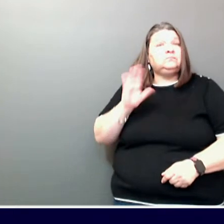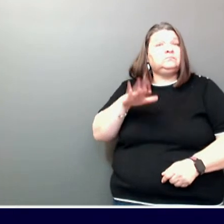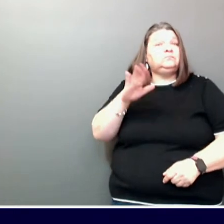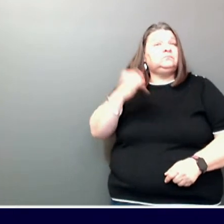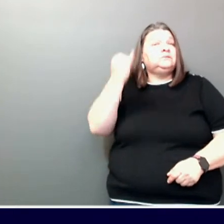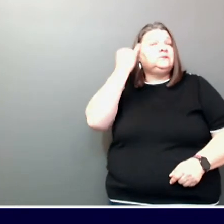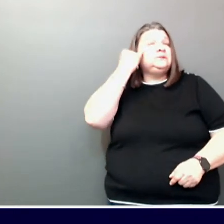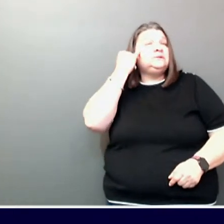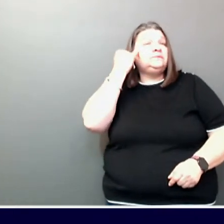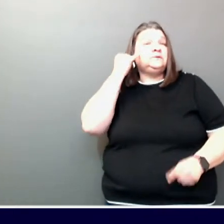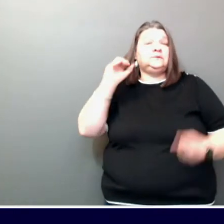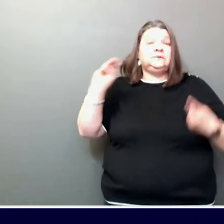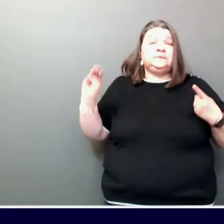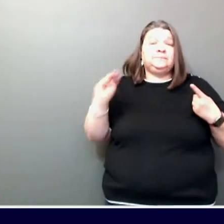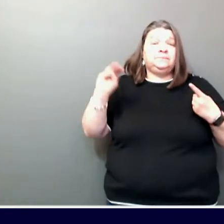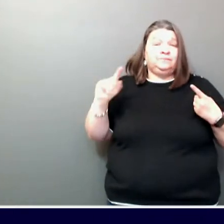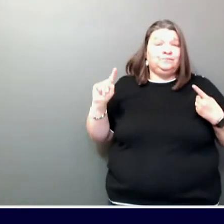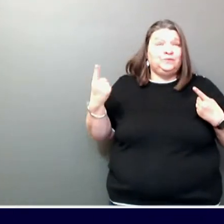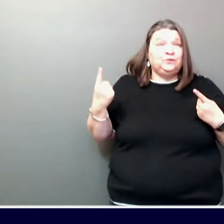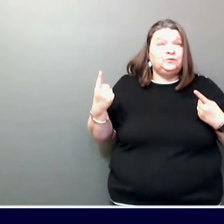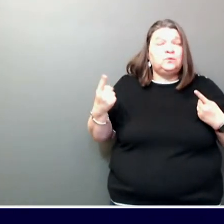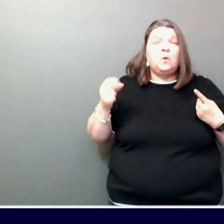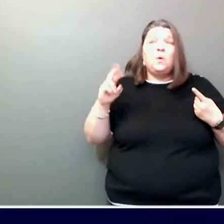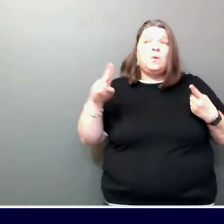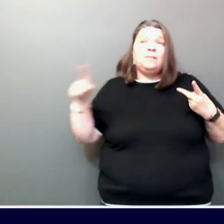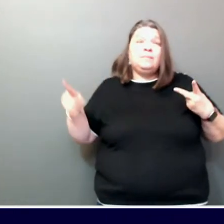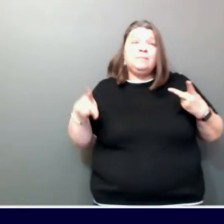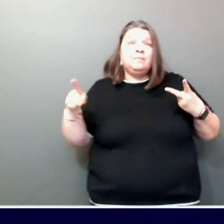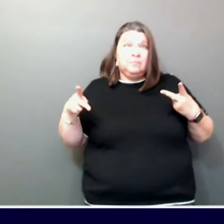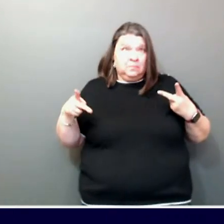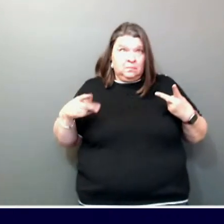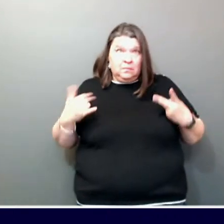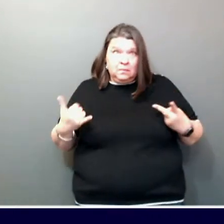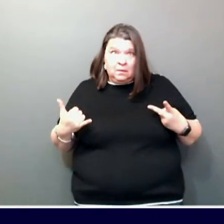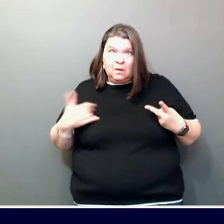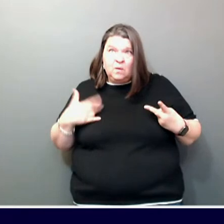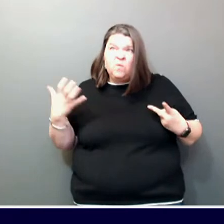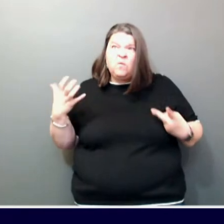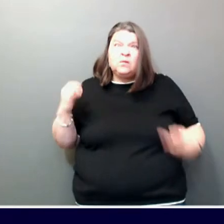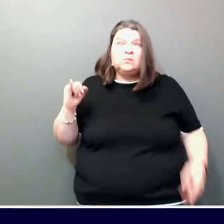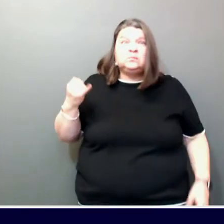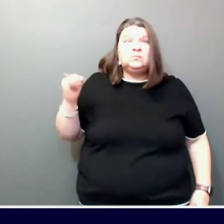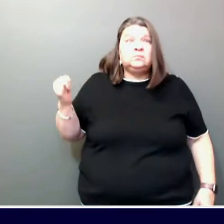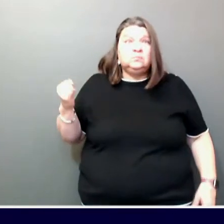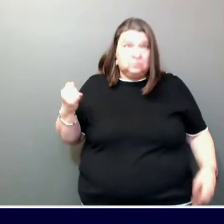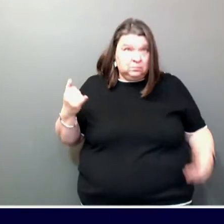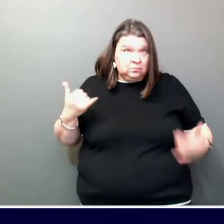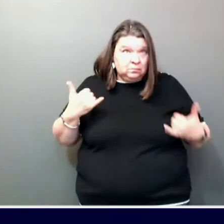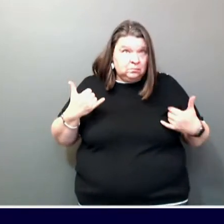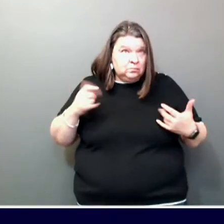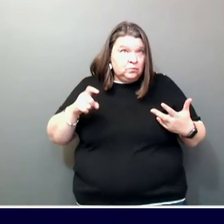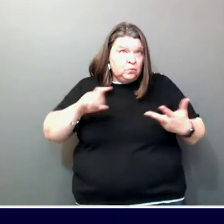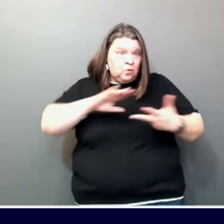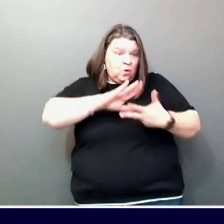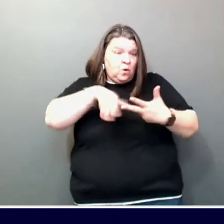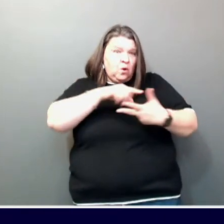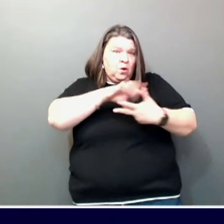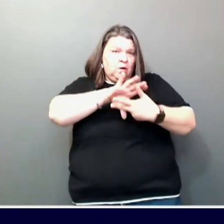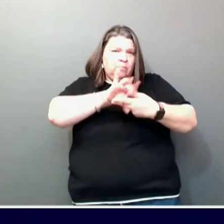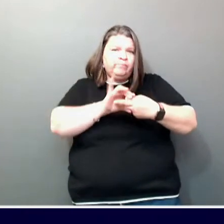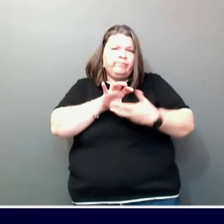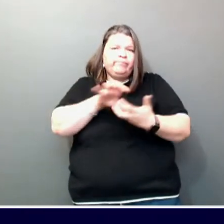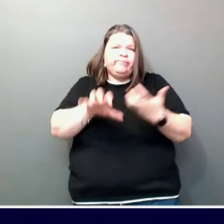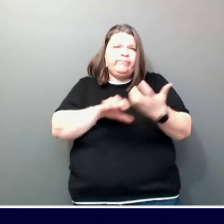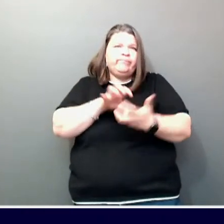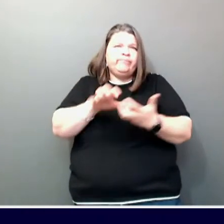series, should they be running out to get J&J, or are we kind of all good because the booster is providing that longevity?